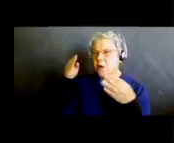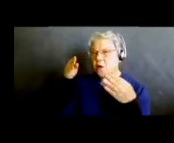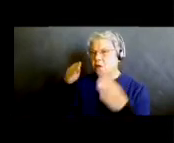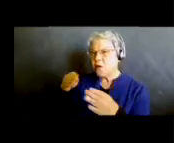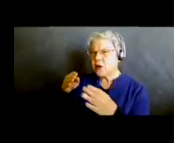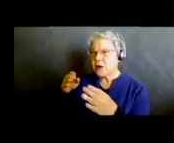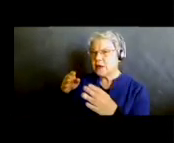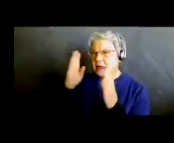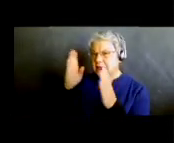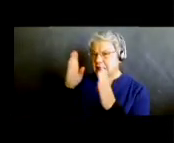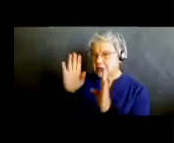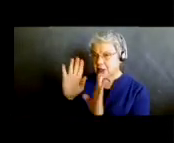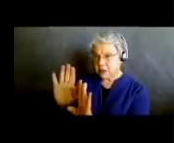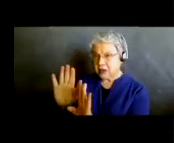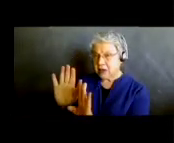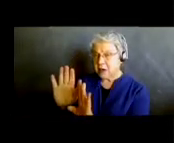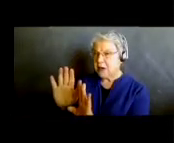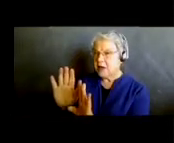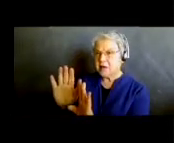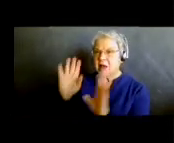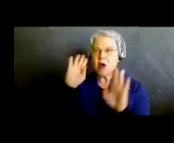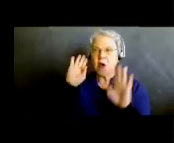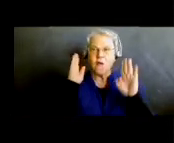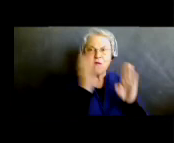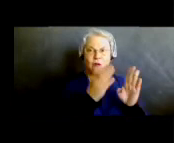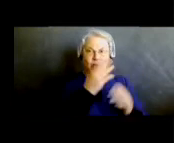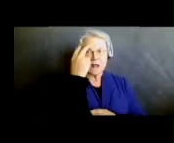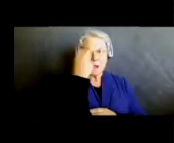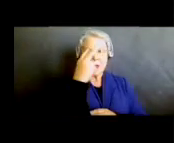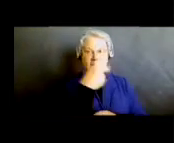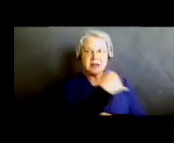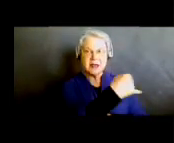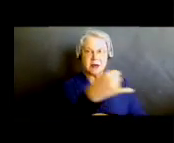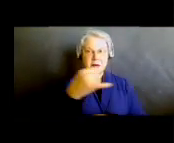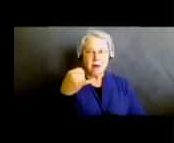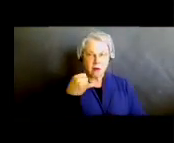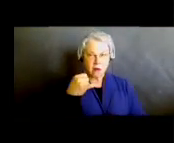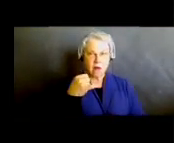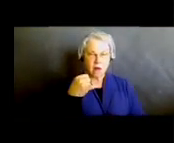US-Mexico borderlands, both reproducing settler sovereignty